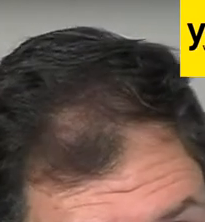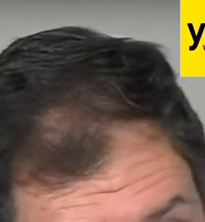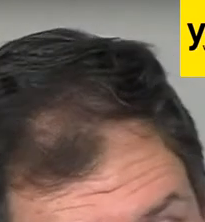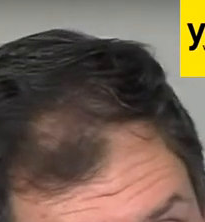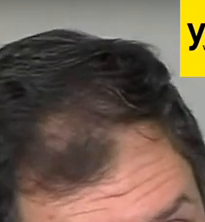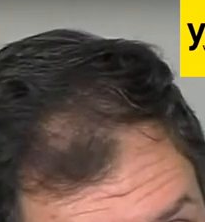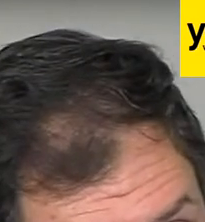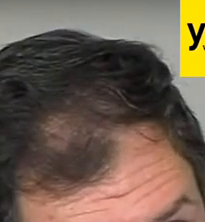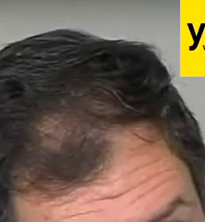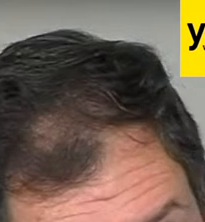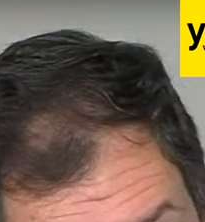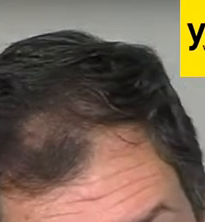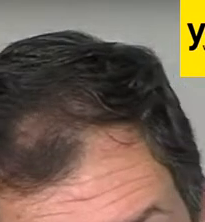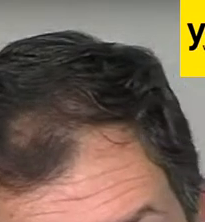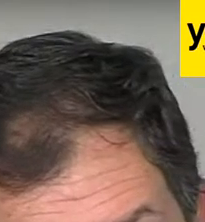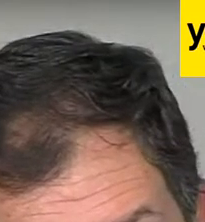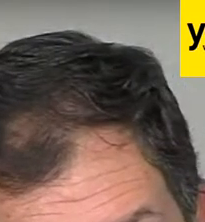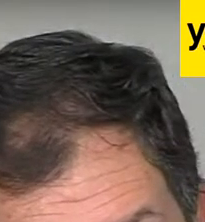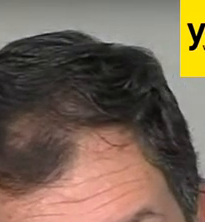in primary school, for example.